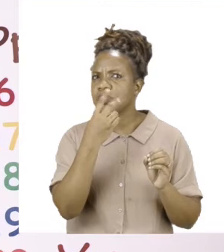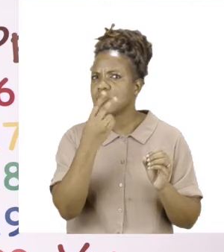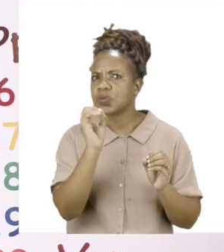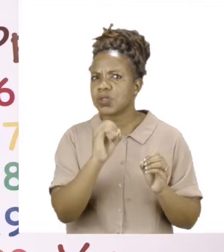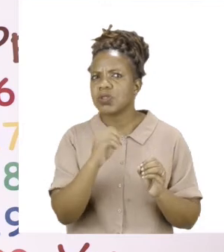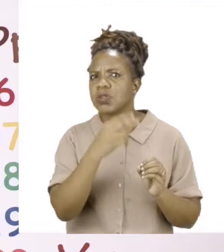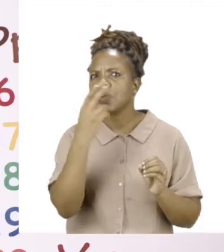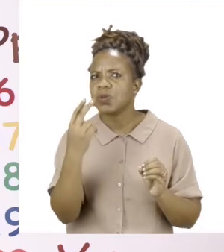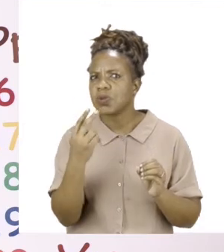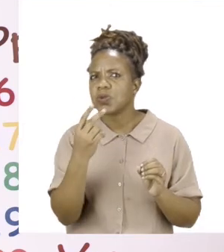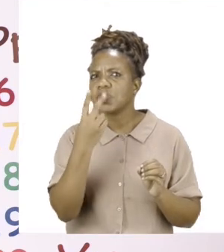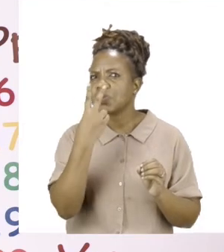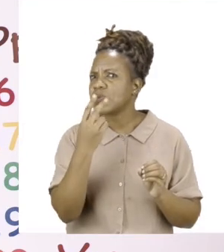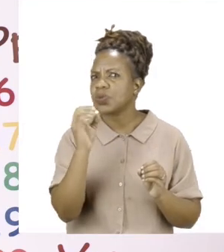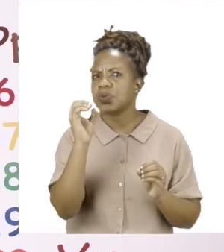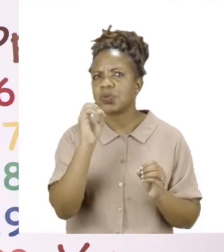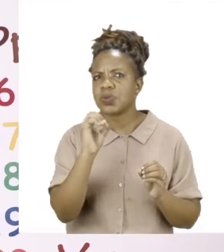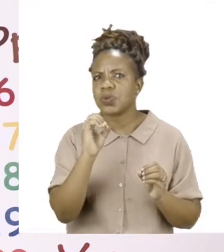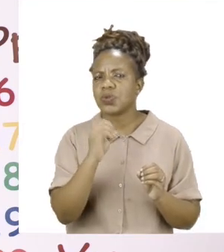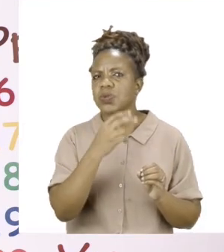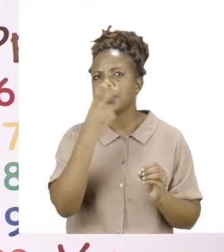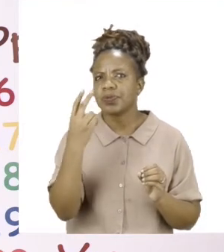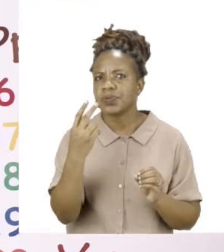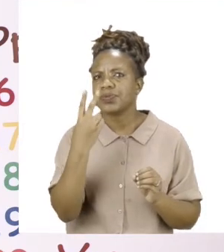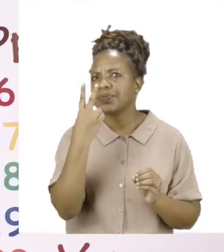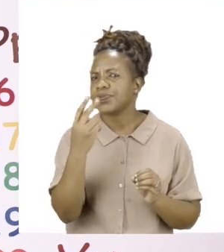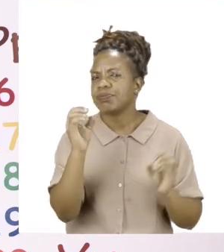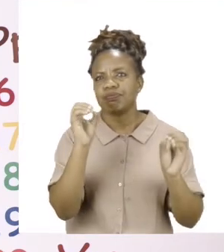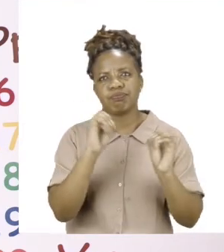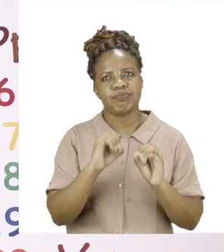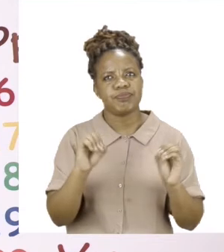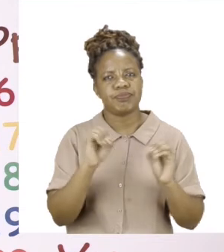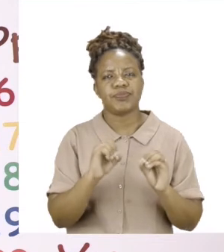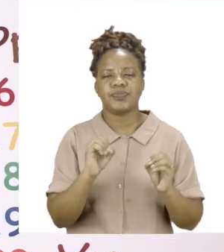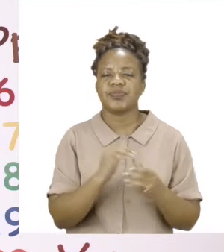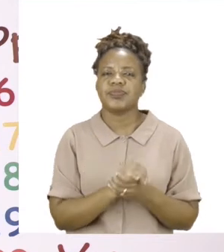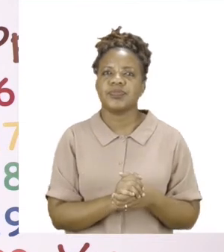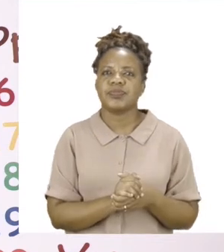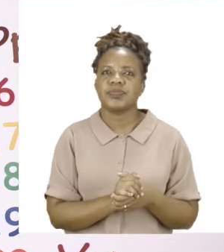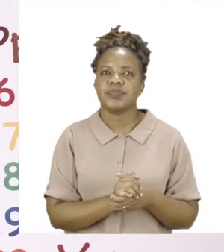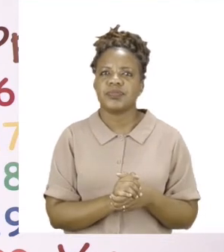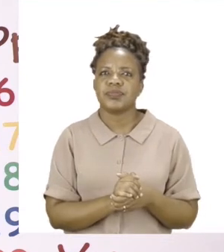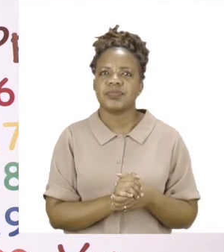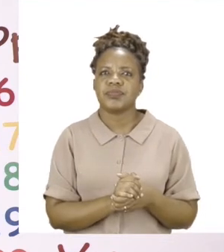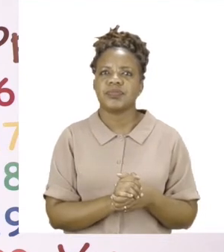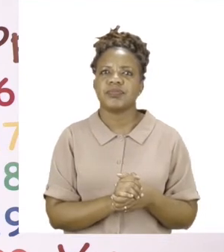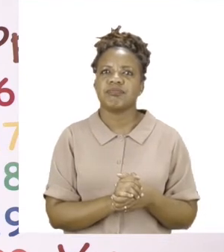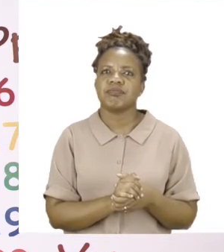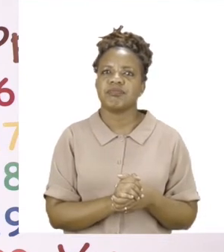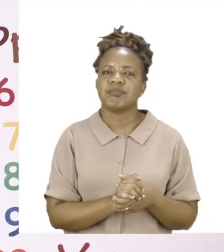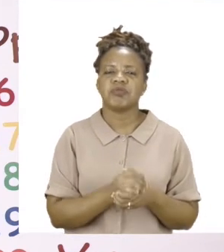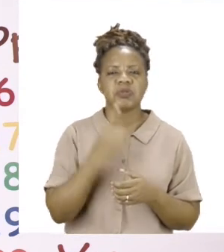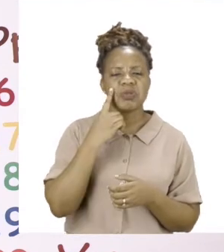No. No. No. We do see a 2,